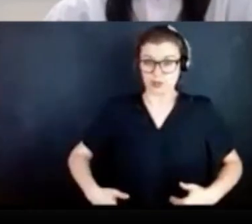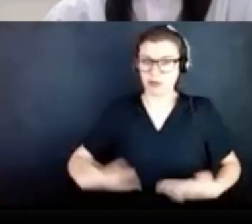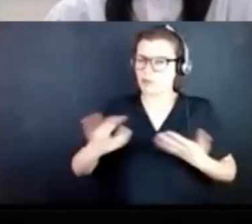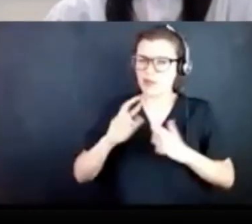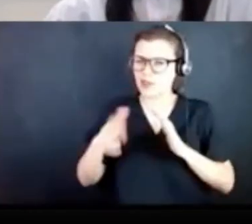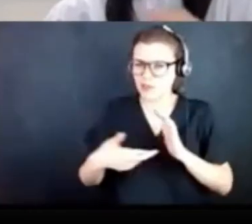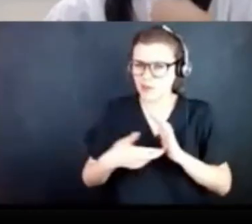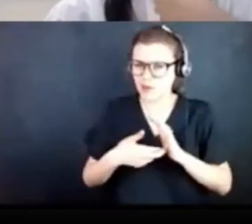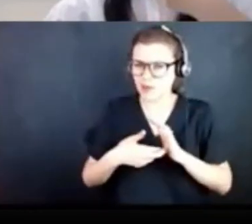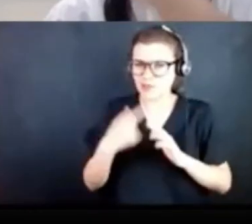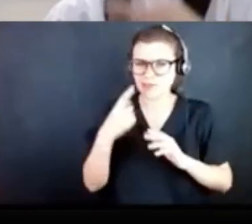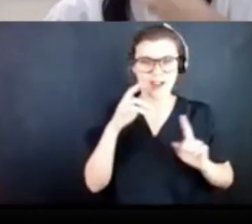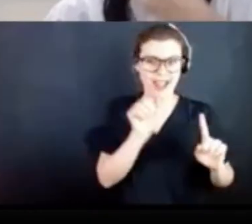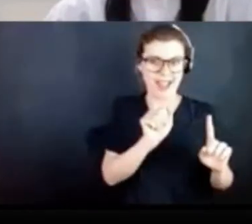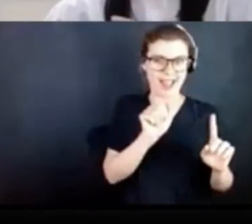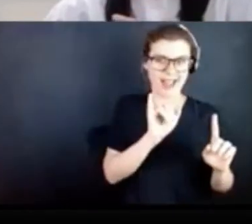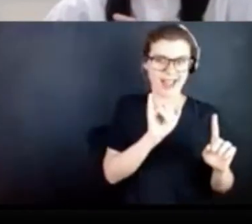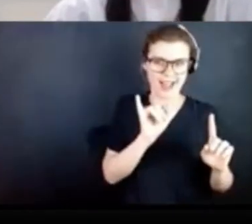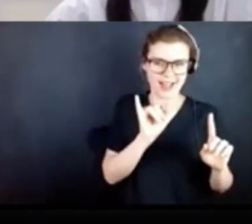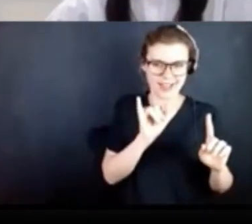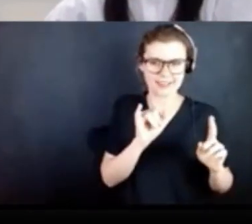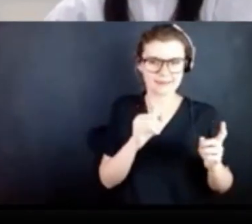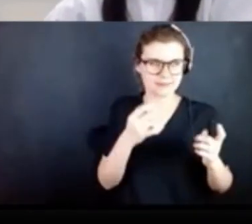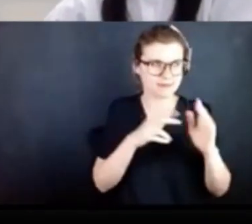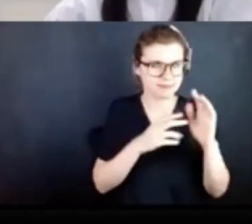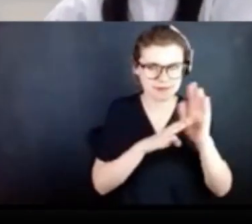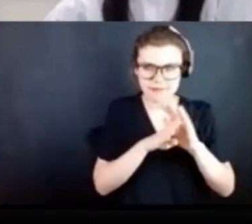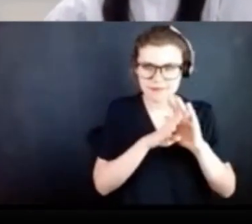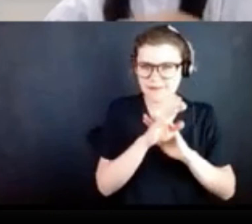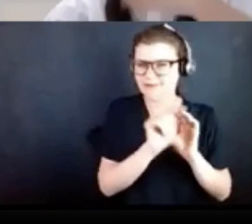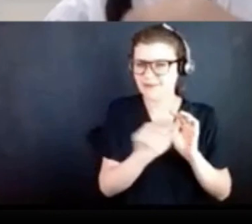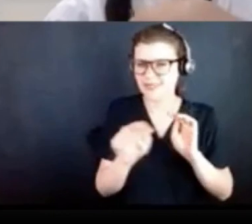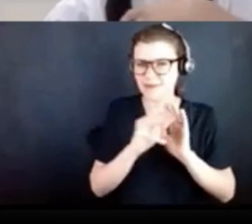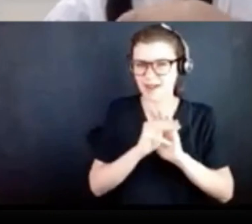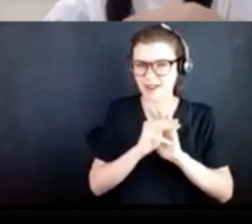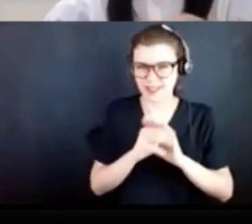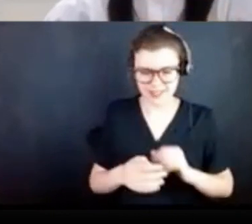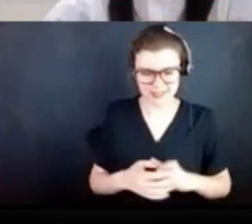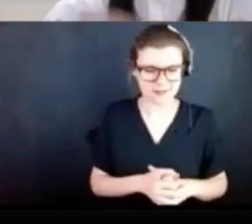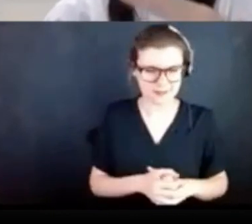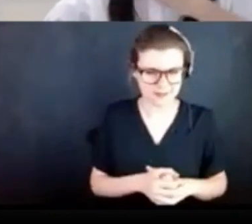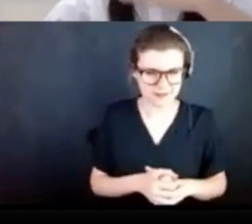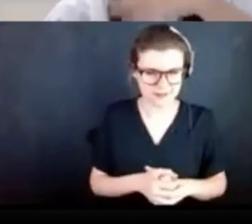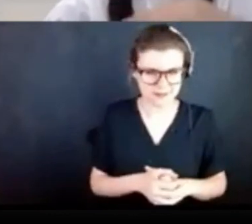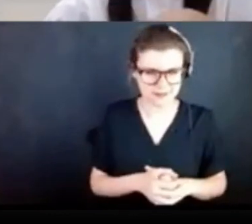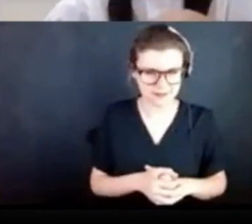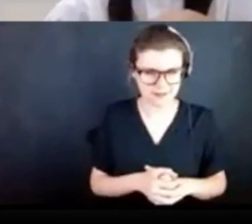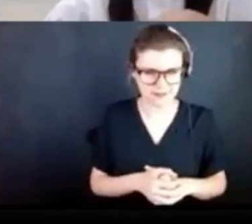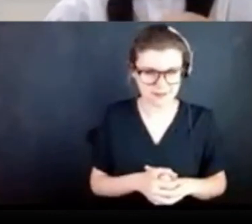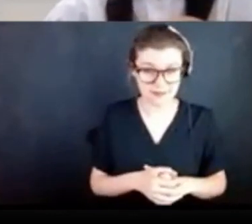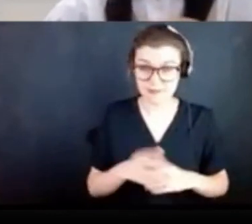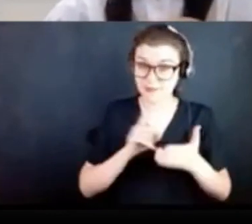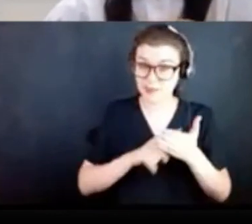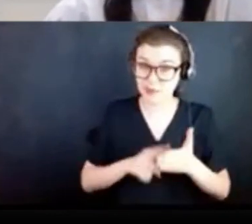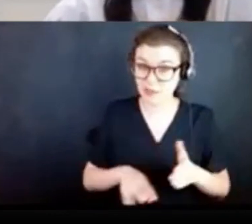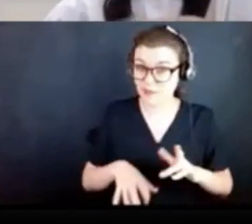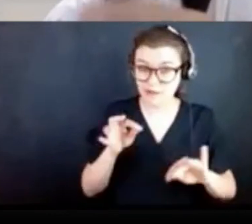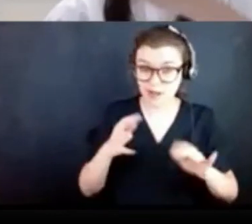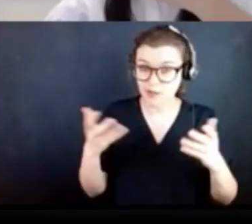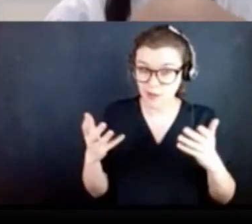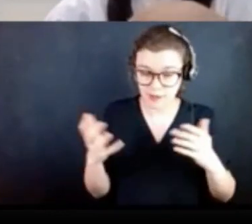AI developers in building these models. And as shown in these studies, students can benefit